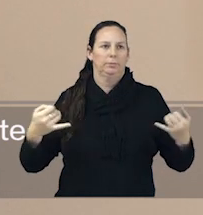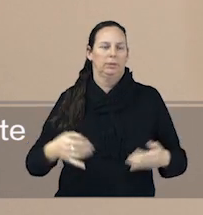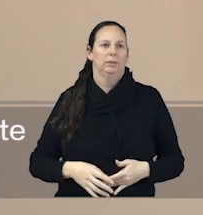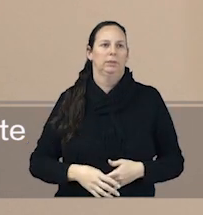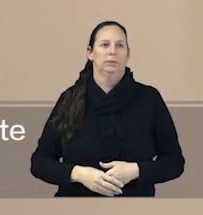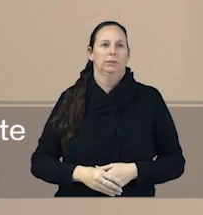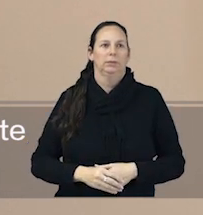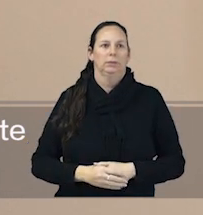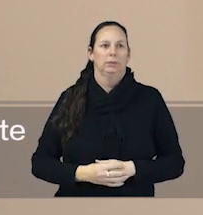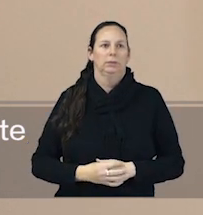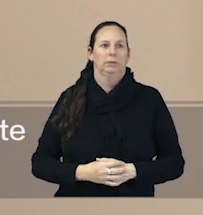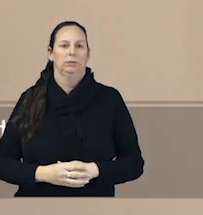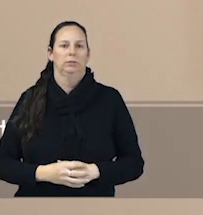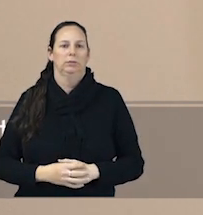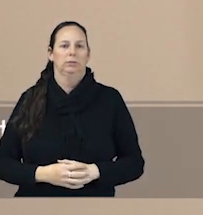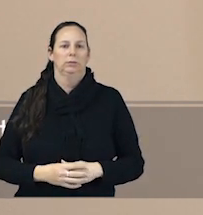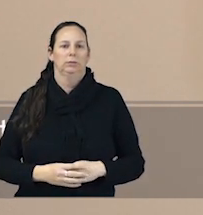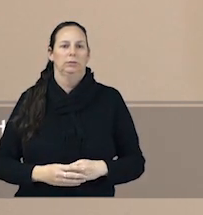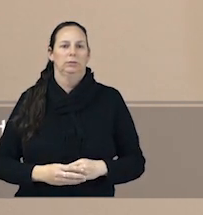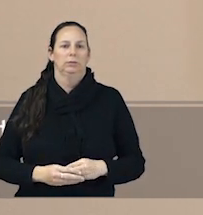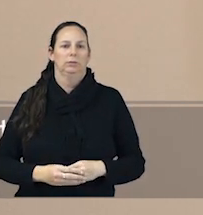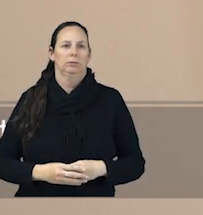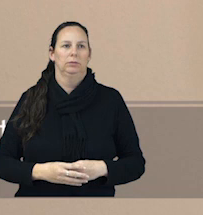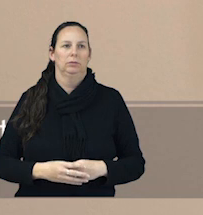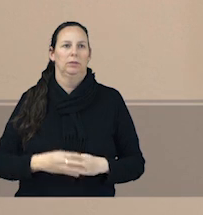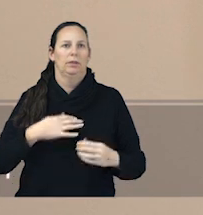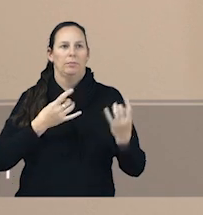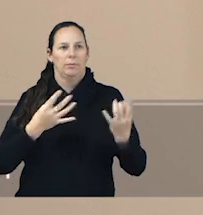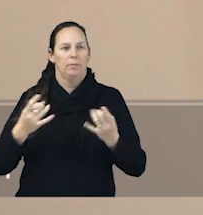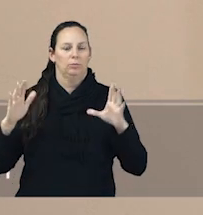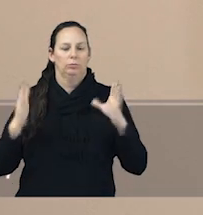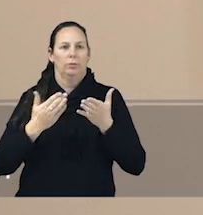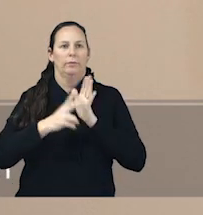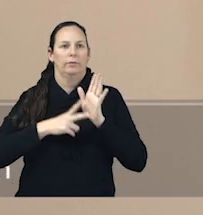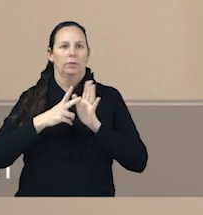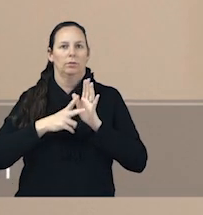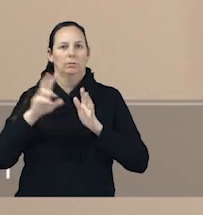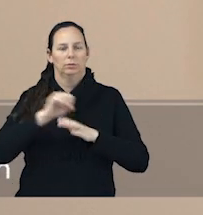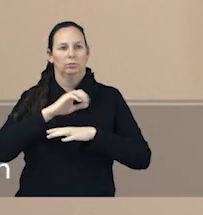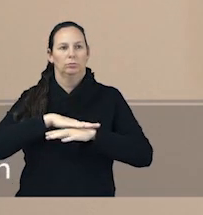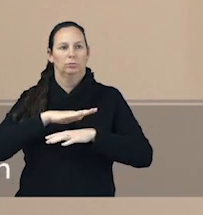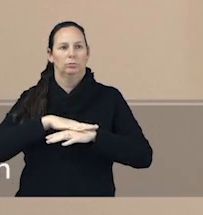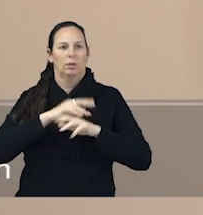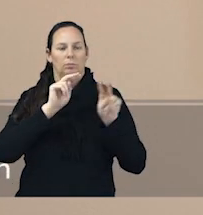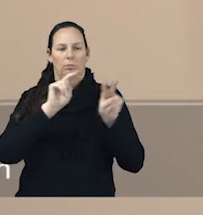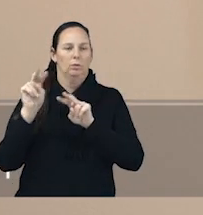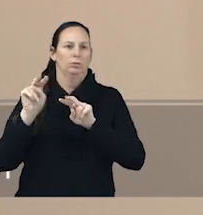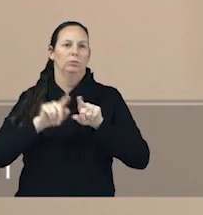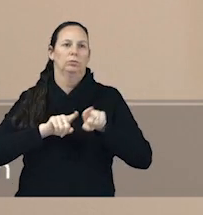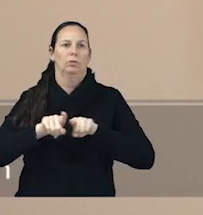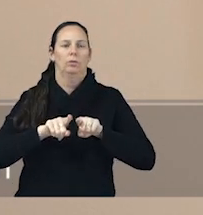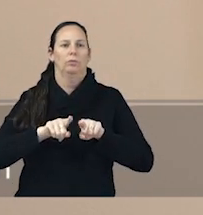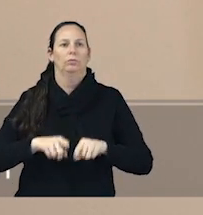.perthcatholic.org.au. In the meantime I have prepared this short video that I'm hoping